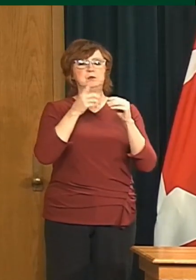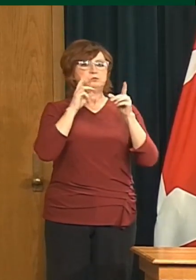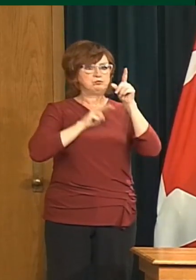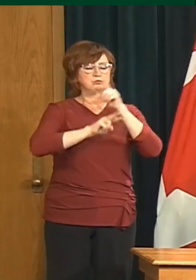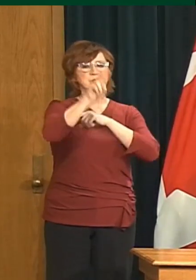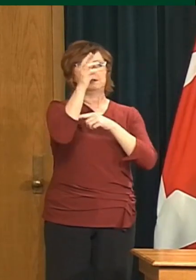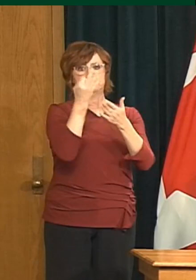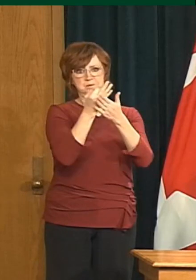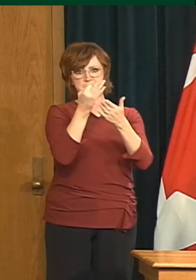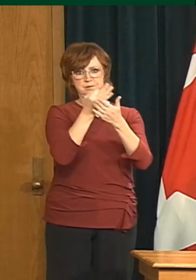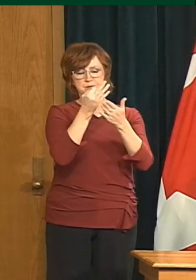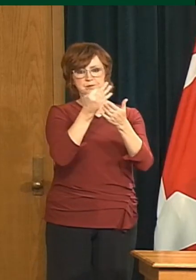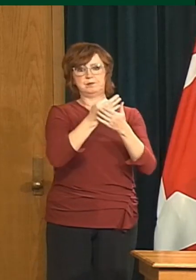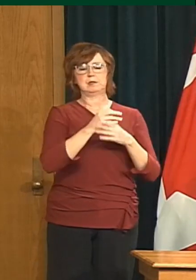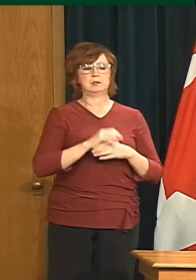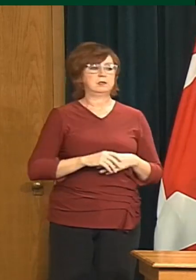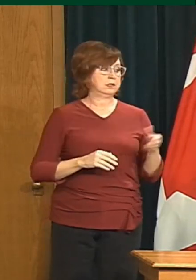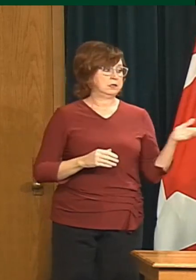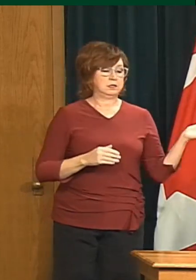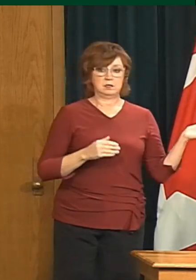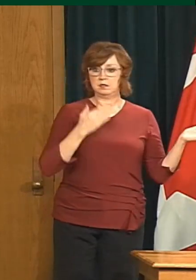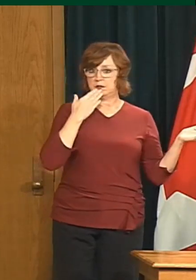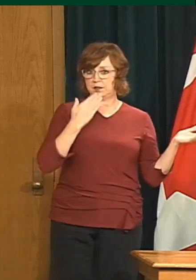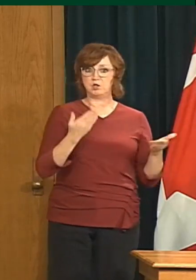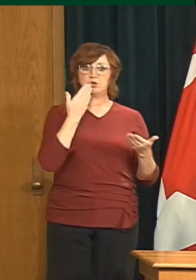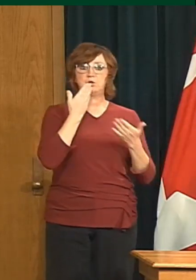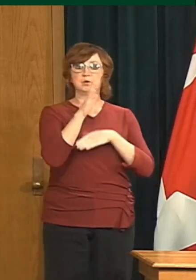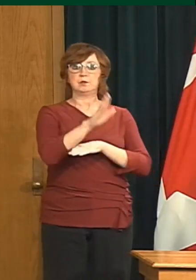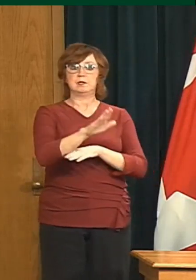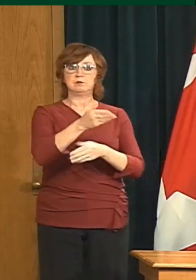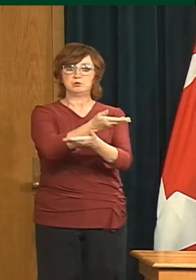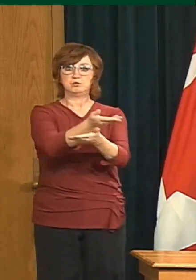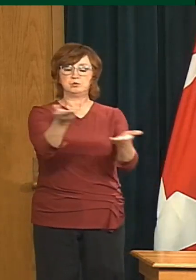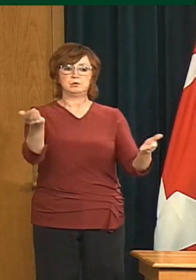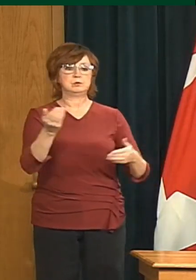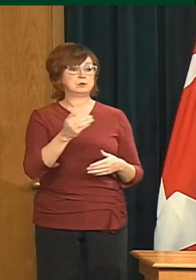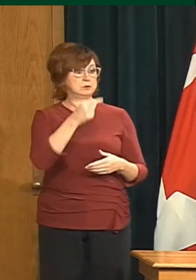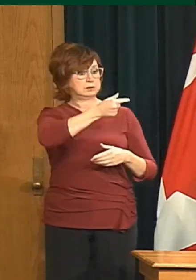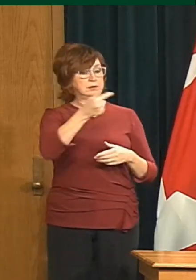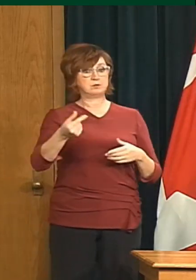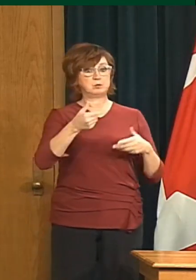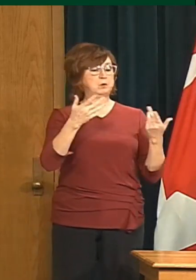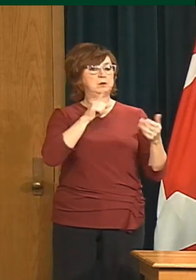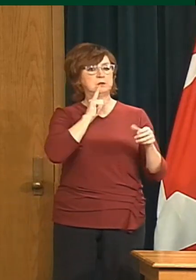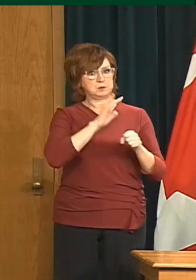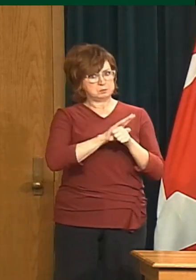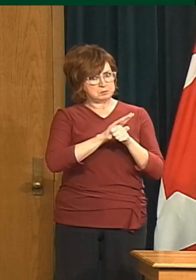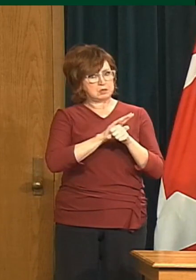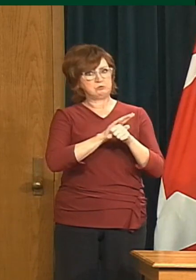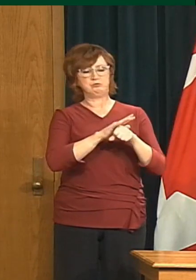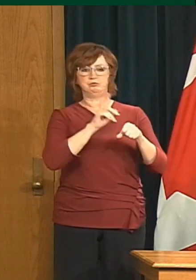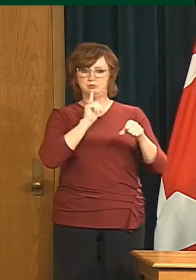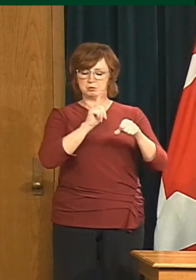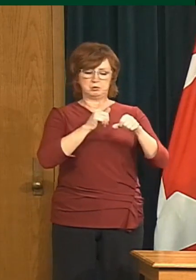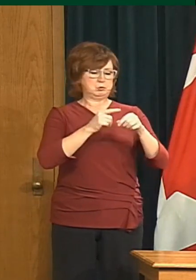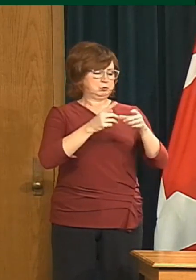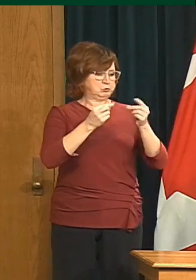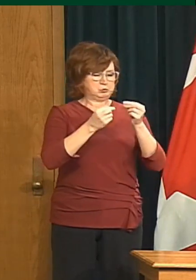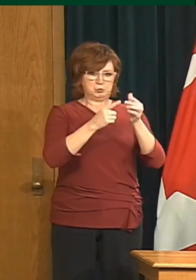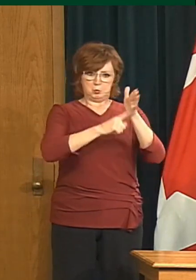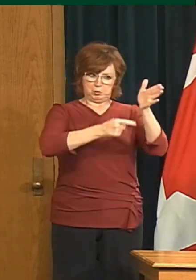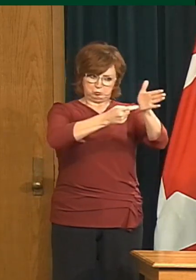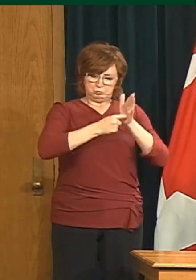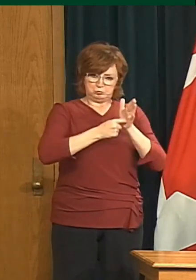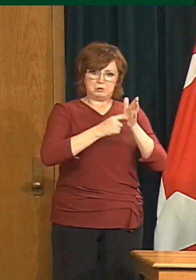Moe? Well, thank you and good afternoon, everyone. Our government is committed to doing everything necessary to protect Saskatchewan